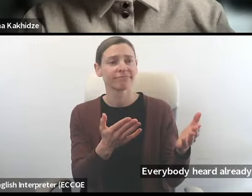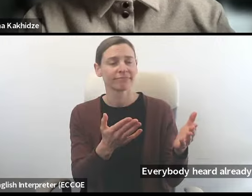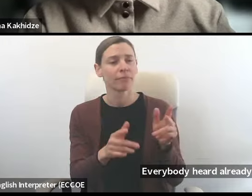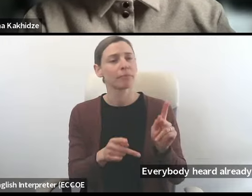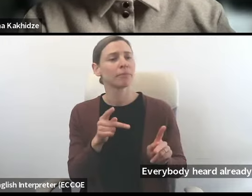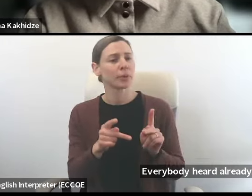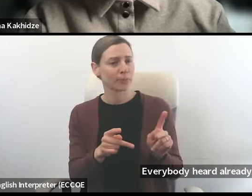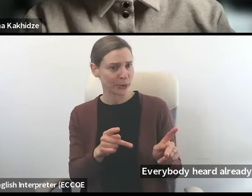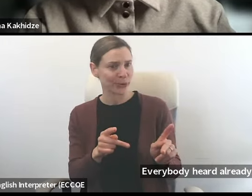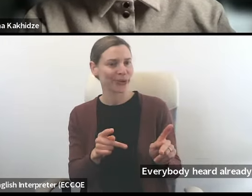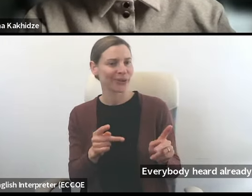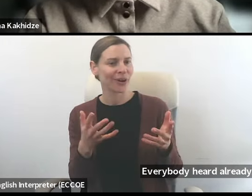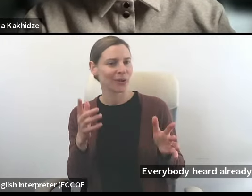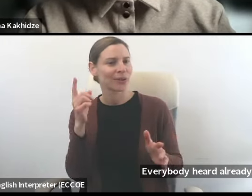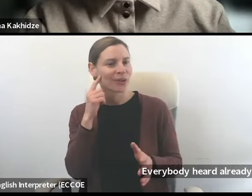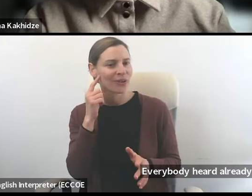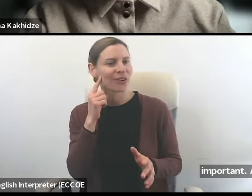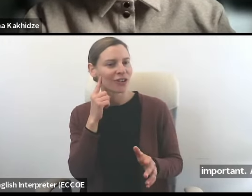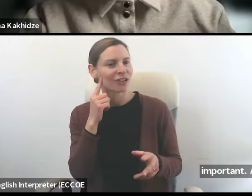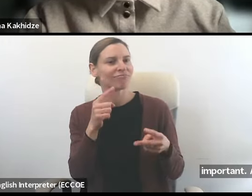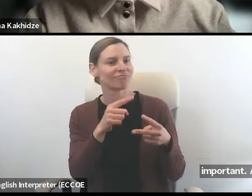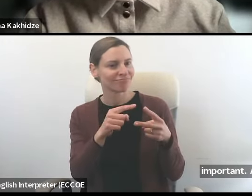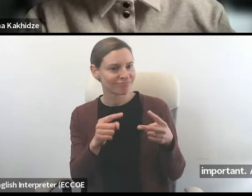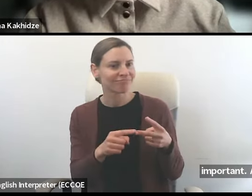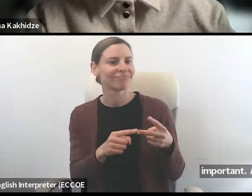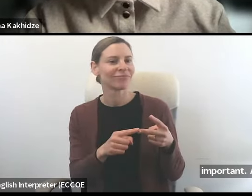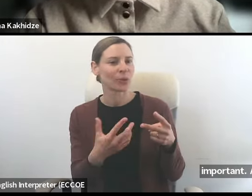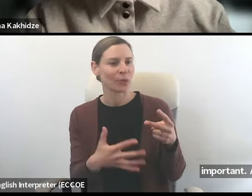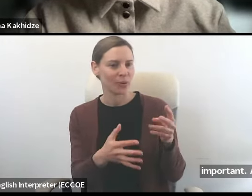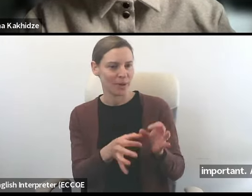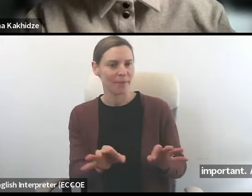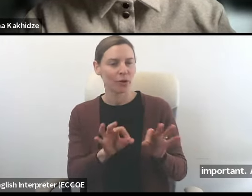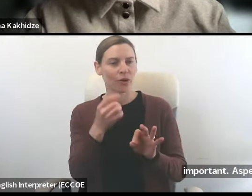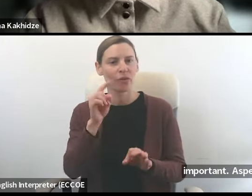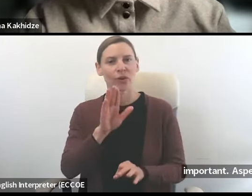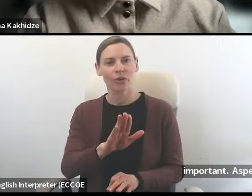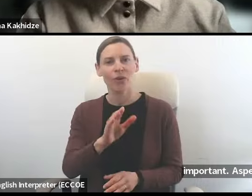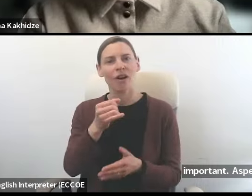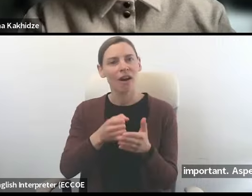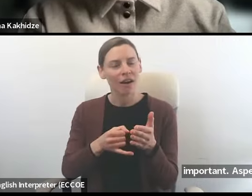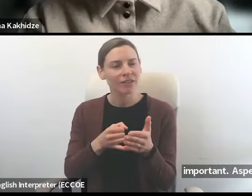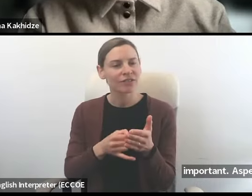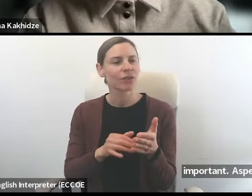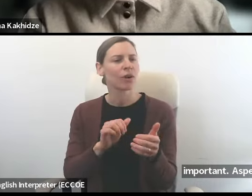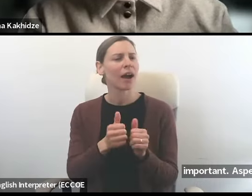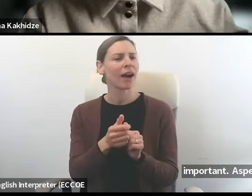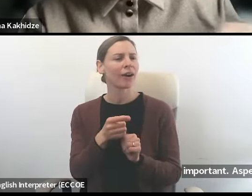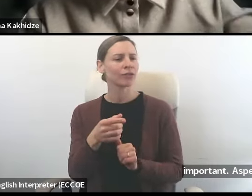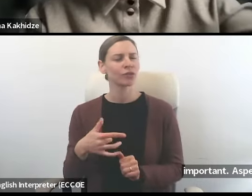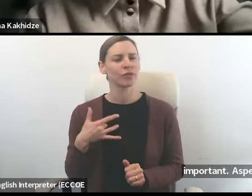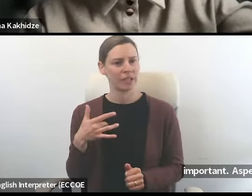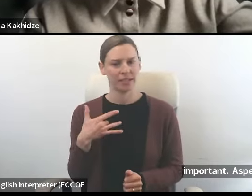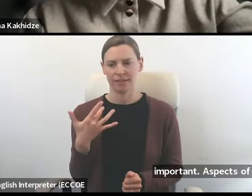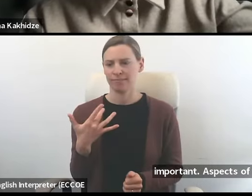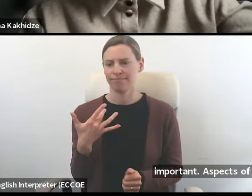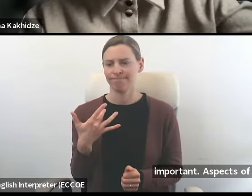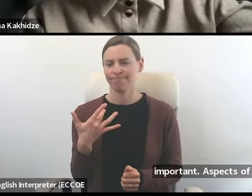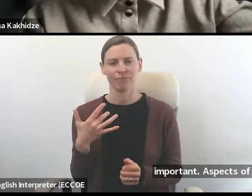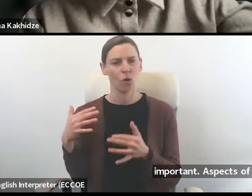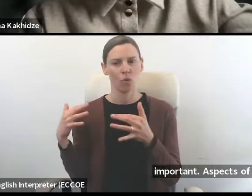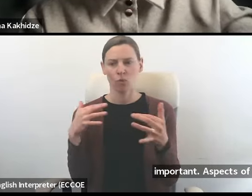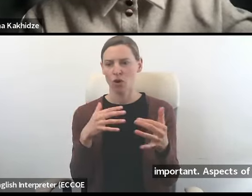aspects of your art. So how did the total destruction of war, I've seen